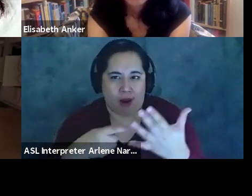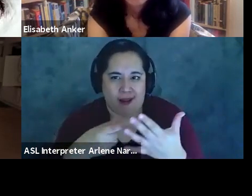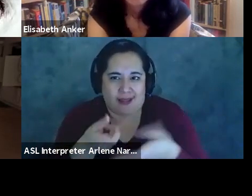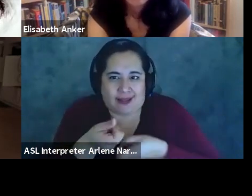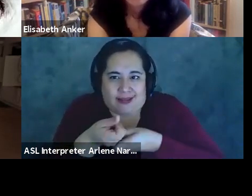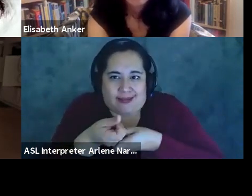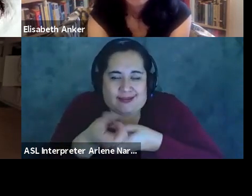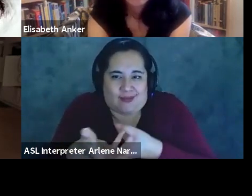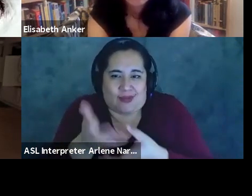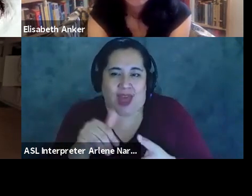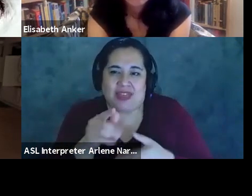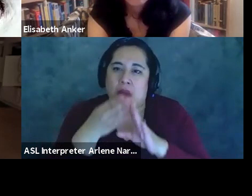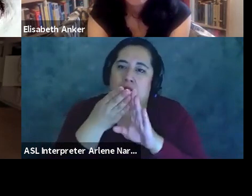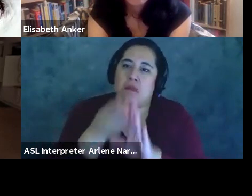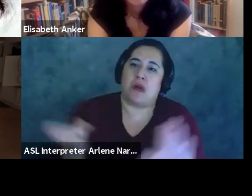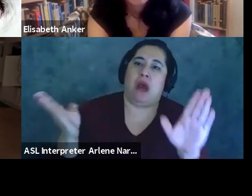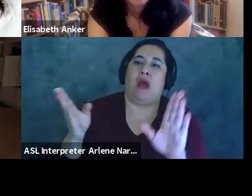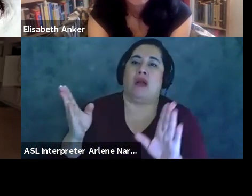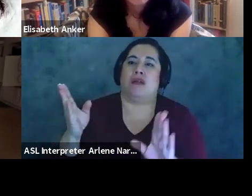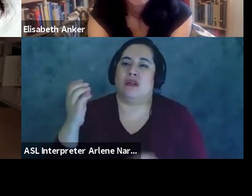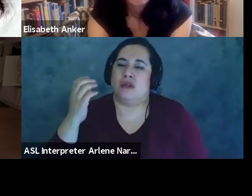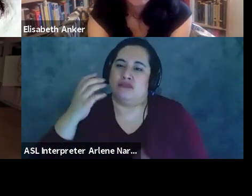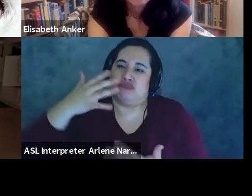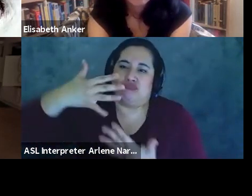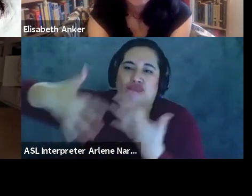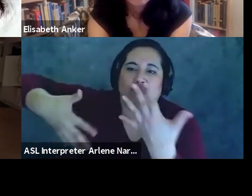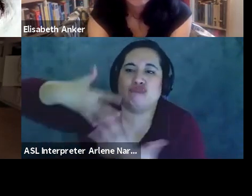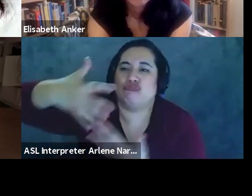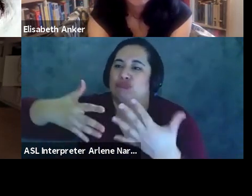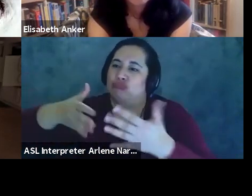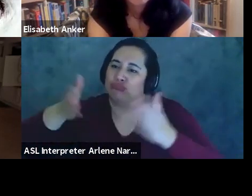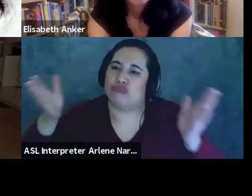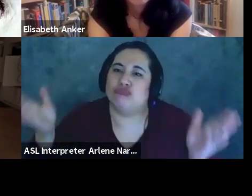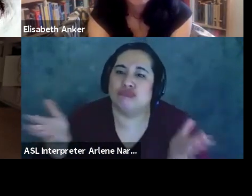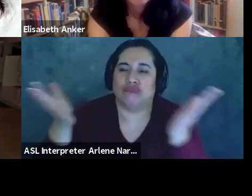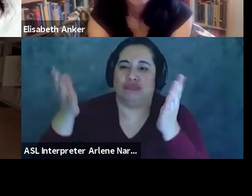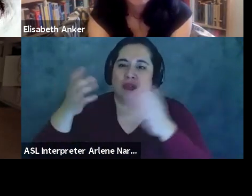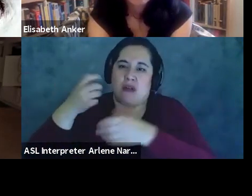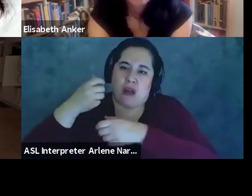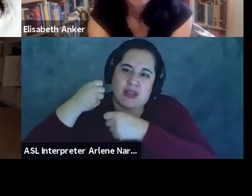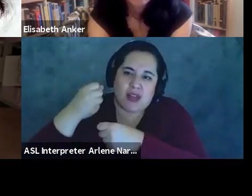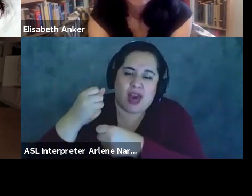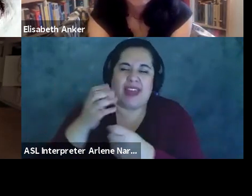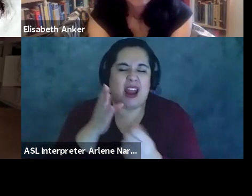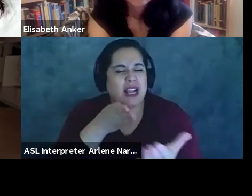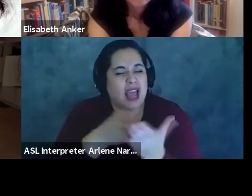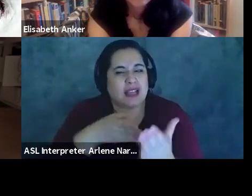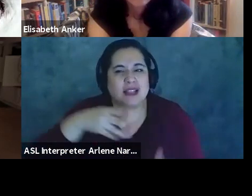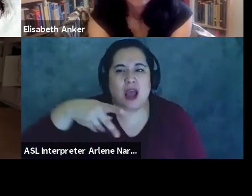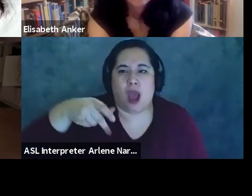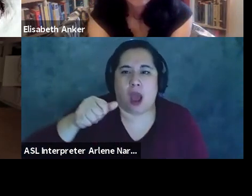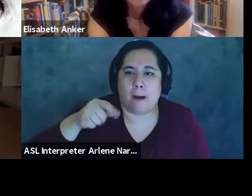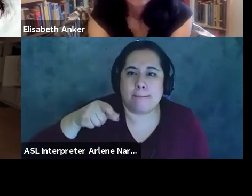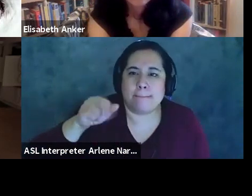kind of broad-based social movement, organization, anti-apartheid movement that made that possible, I think is a